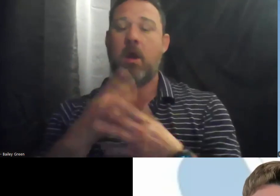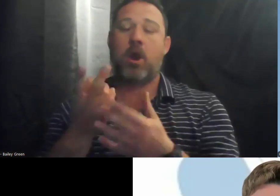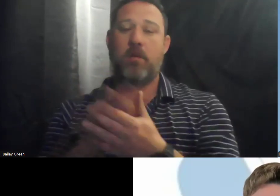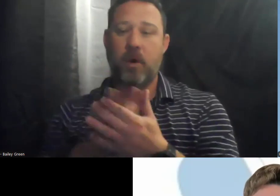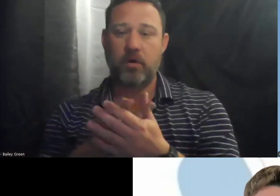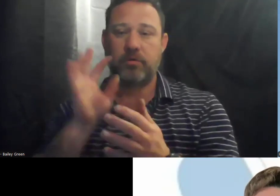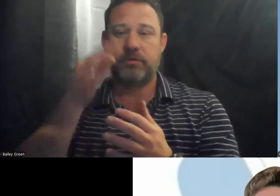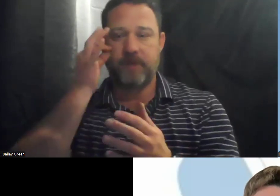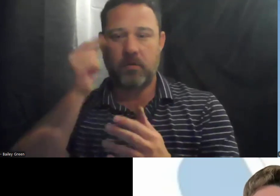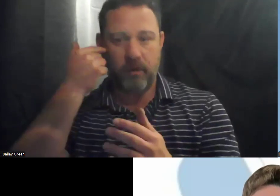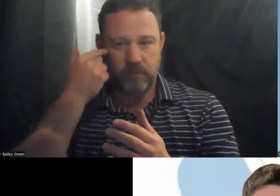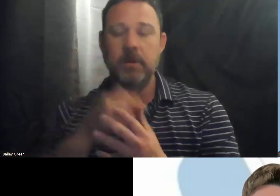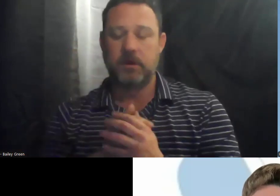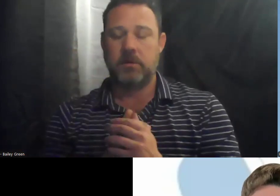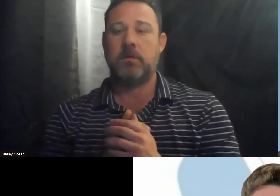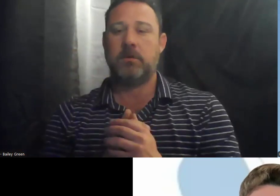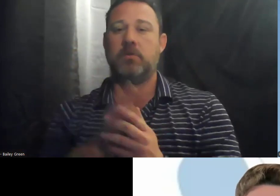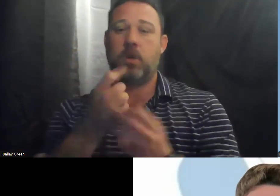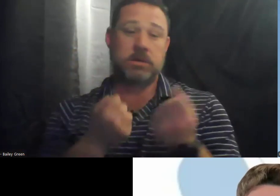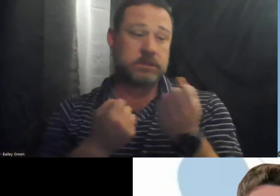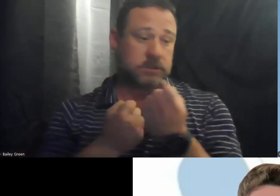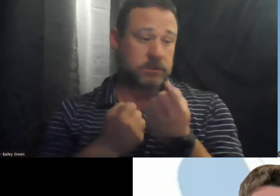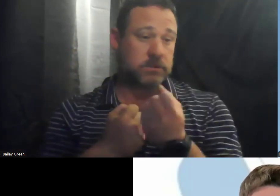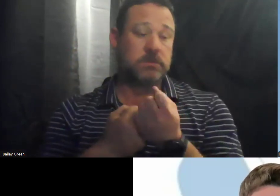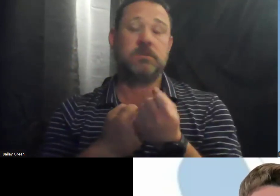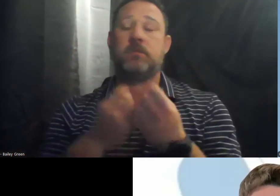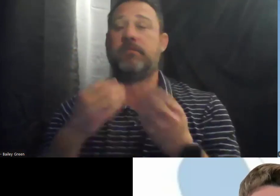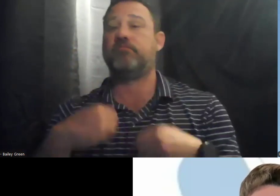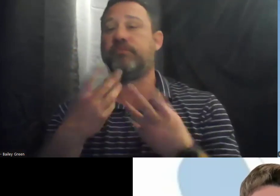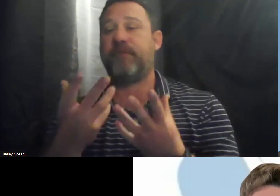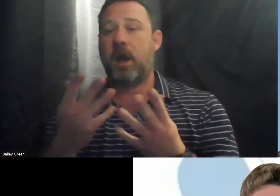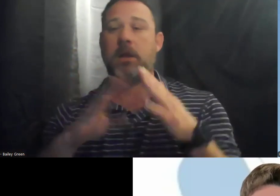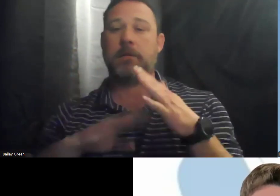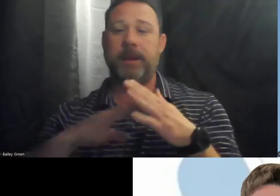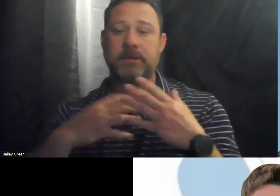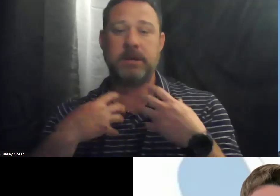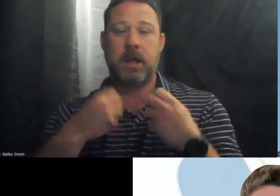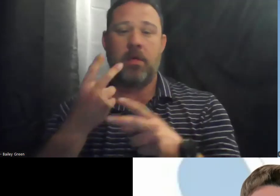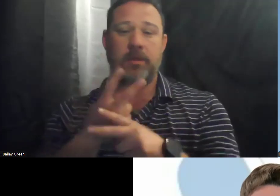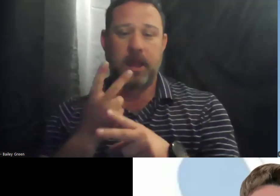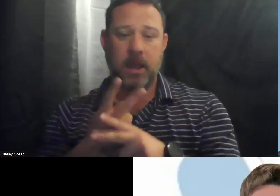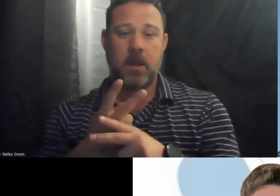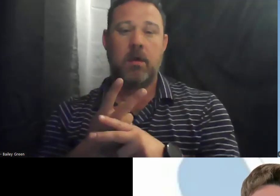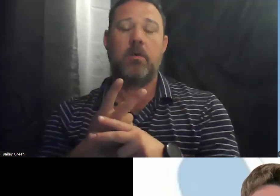the federal government to assist us with providing basic health care